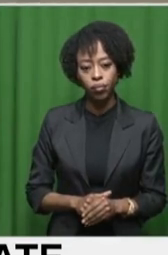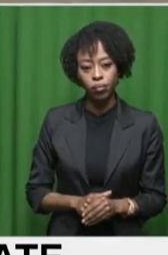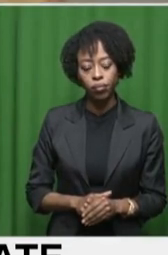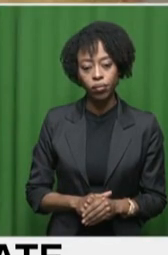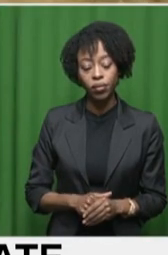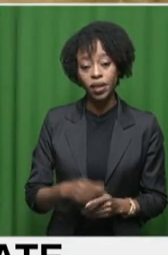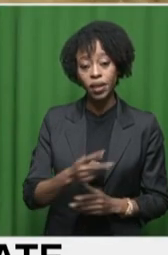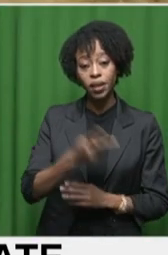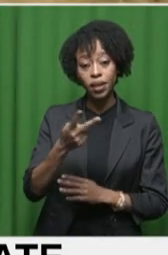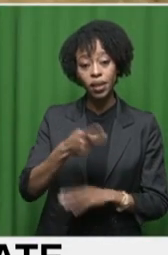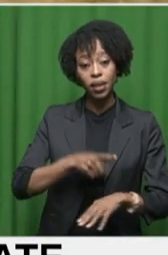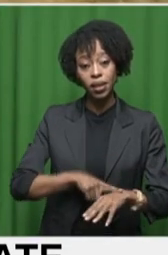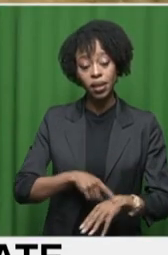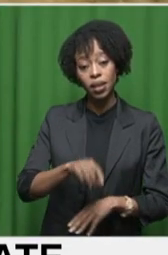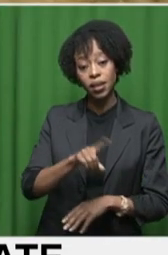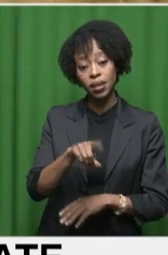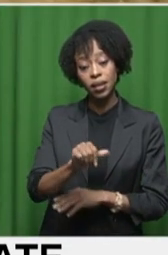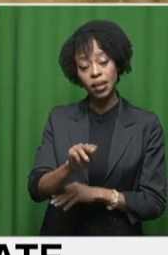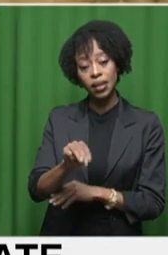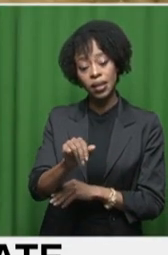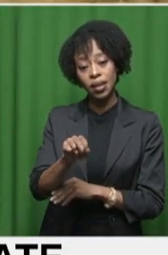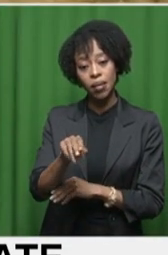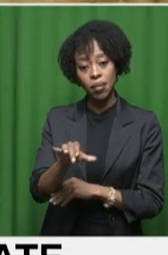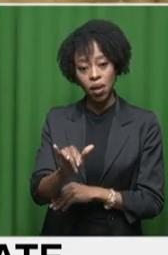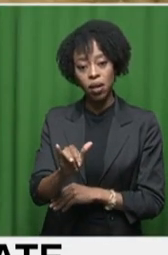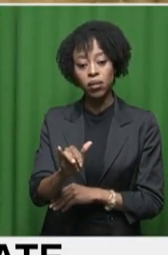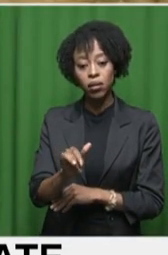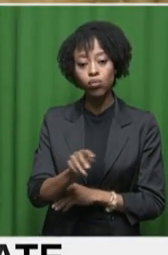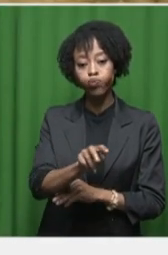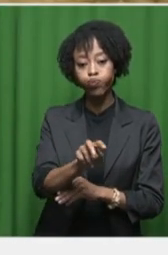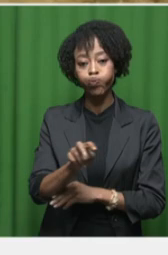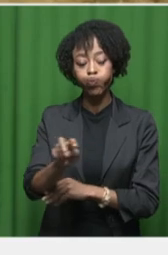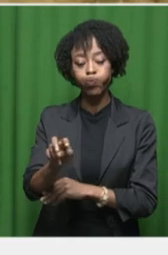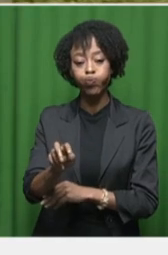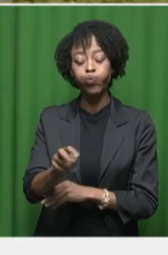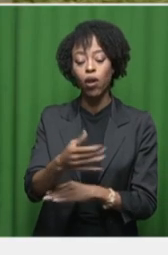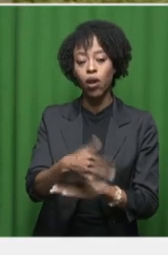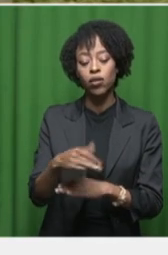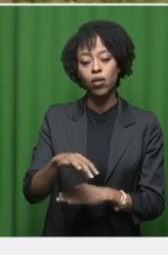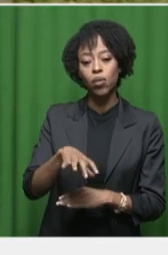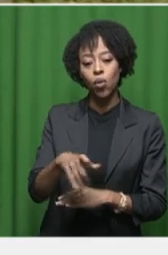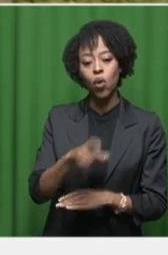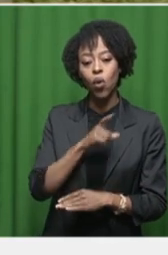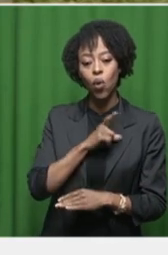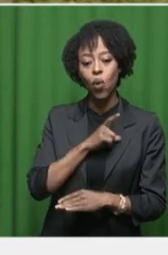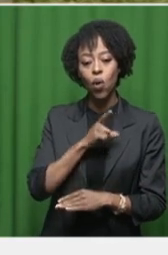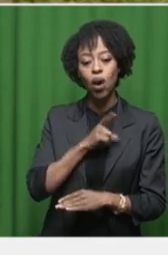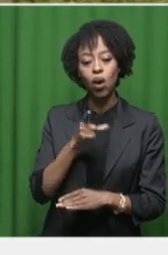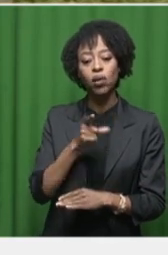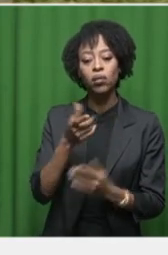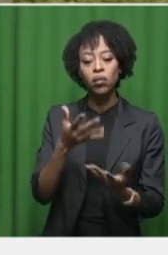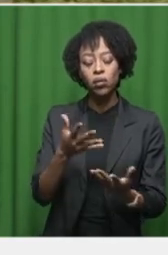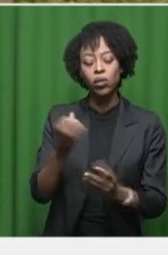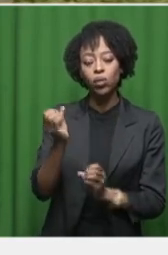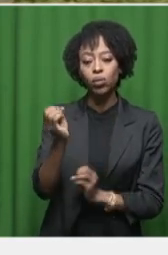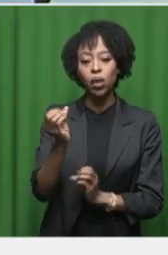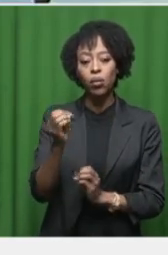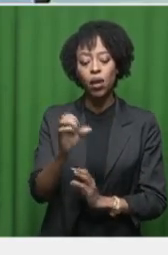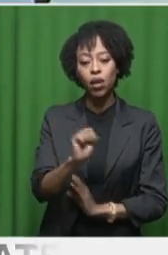It's the second time that Zamani Saul has ventured outside the province's capital to deliver his State of the Province